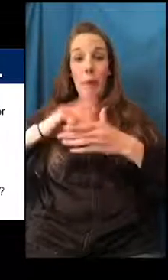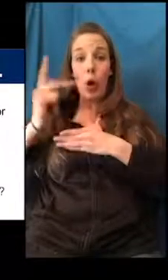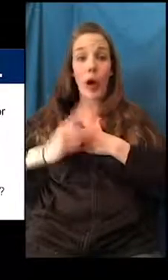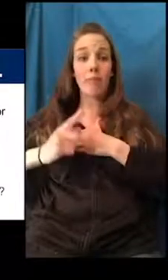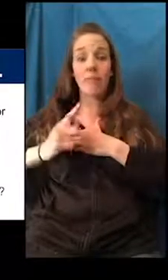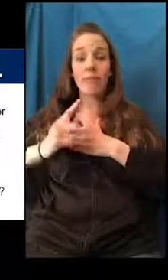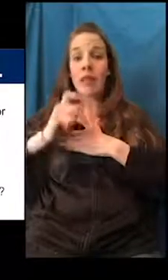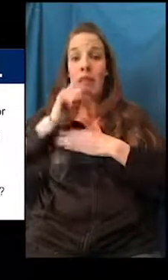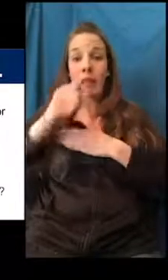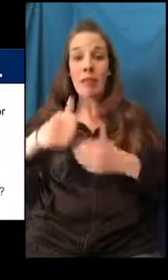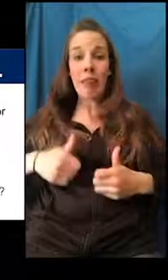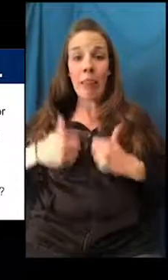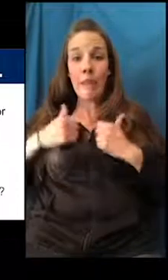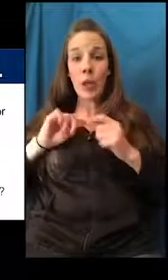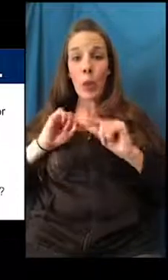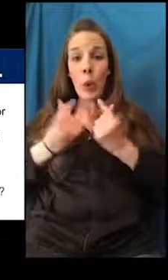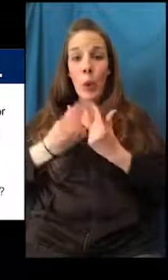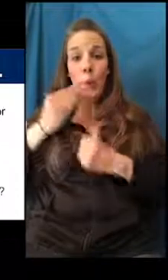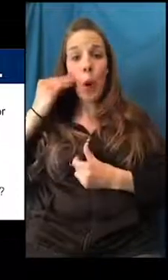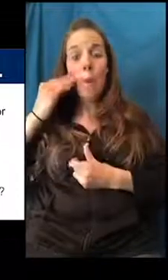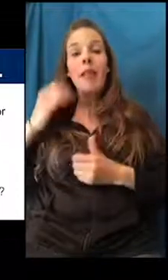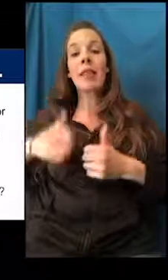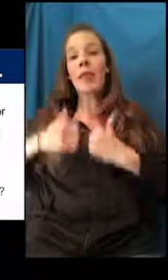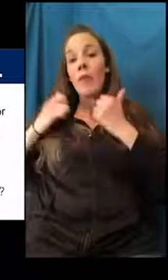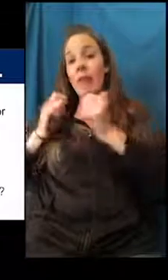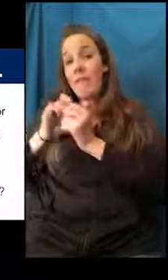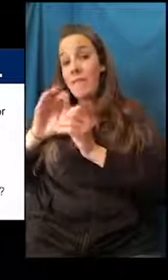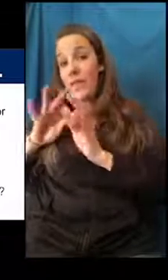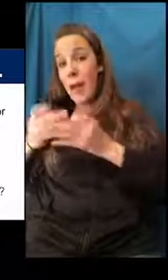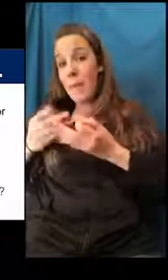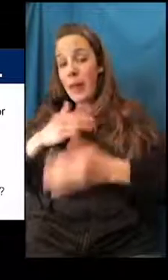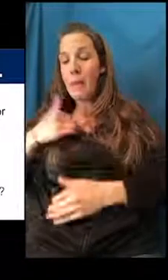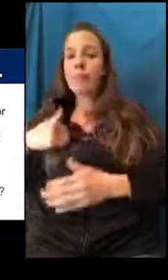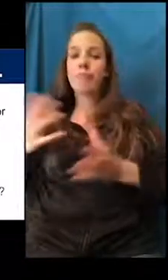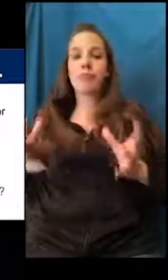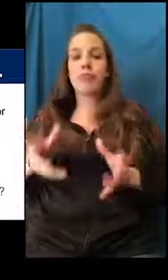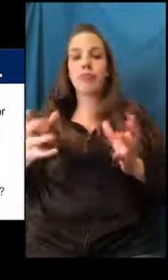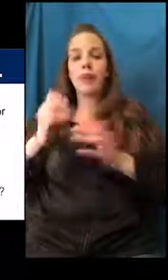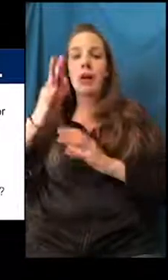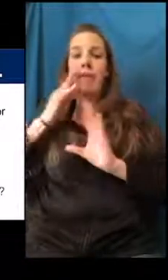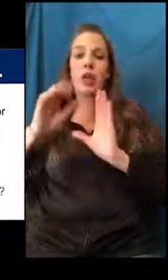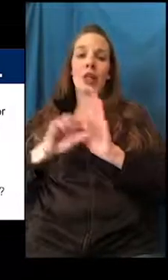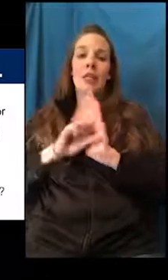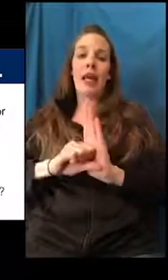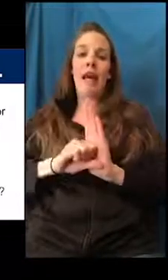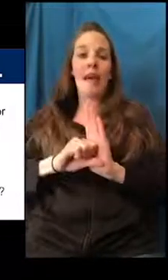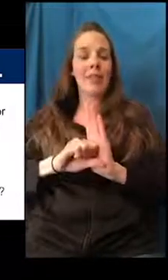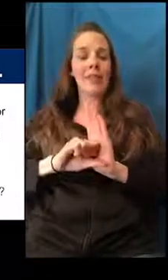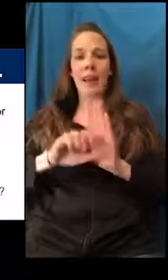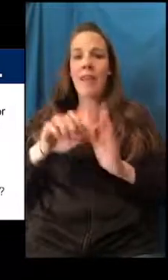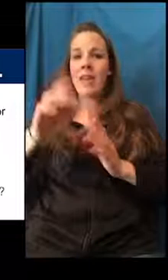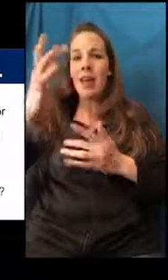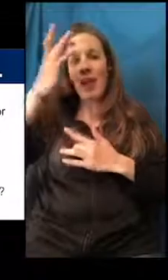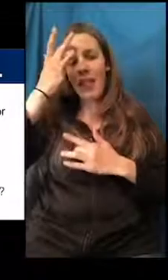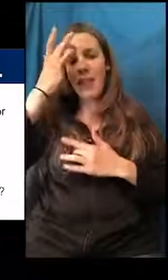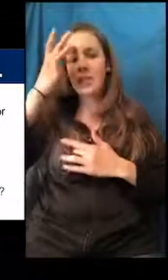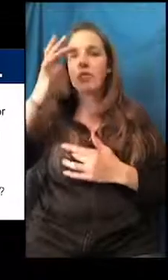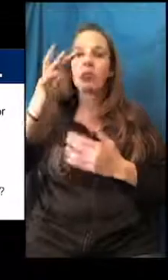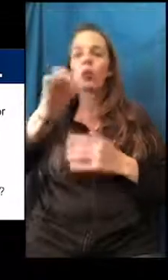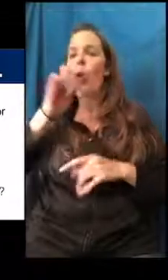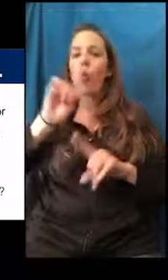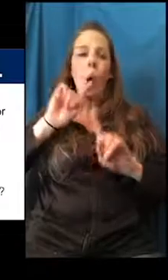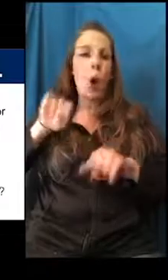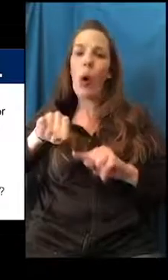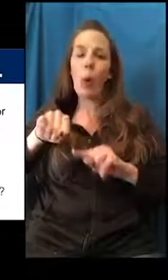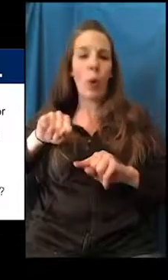group home but may live at home with family members. Again, if there's any sign of illness, that they do not attend